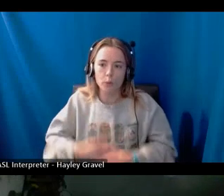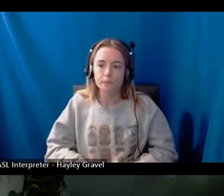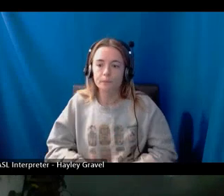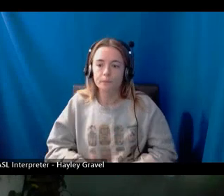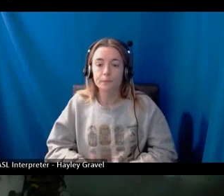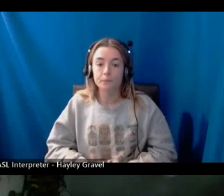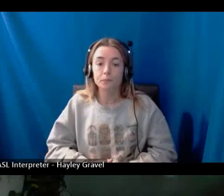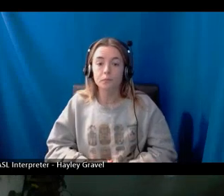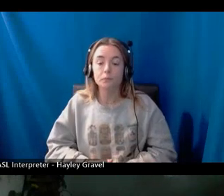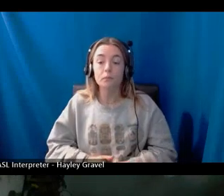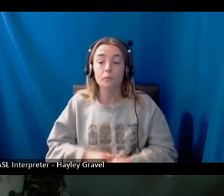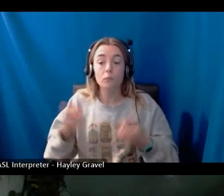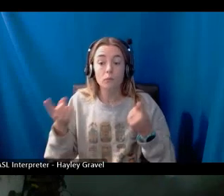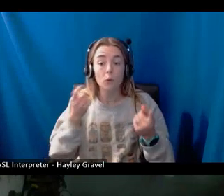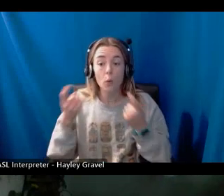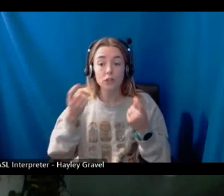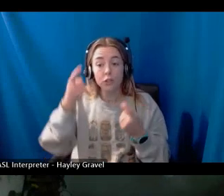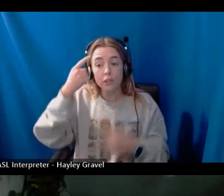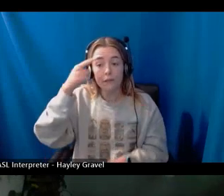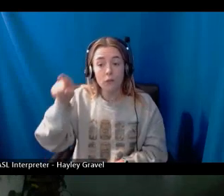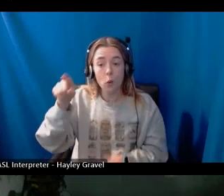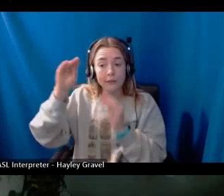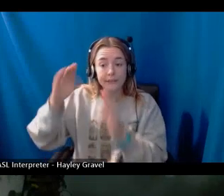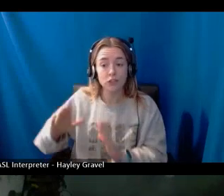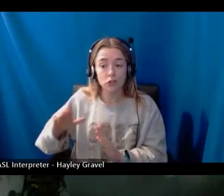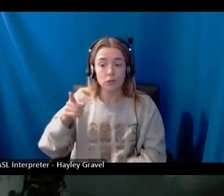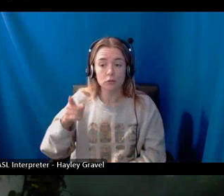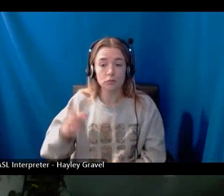Any questions for me?